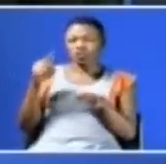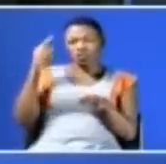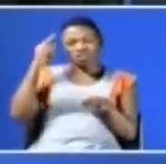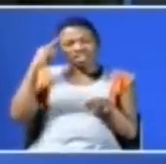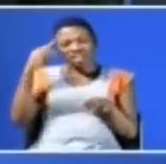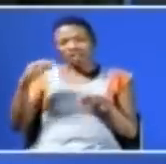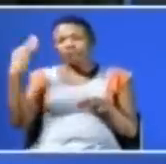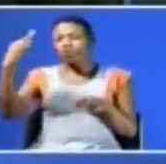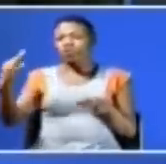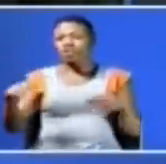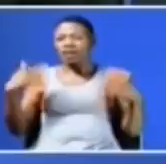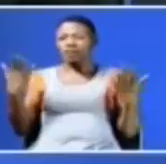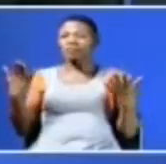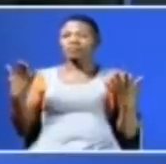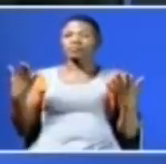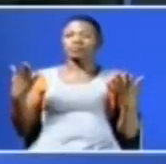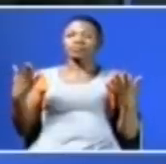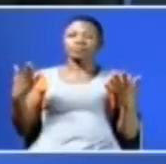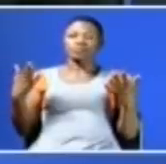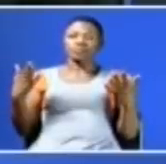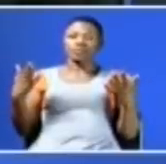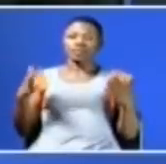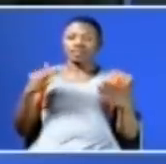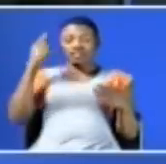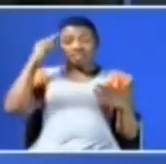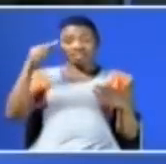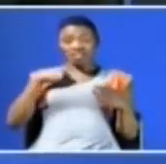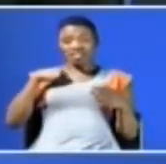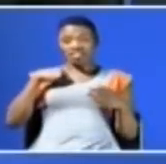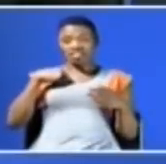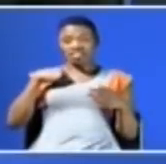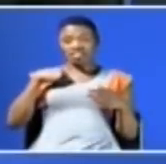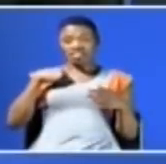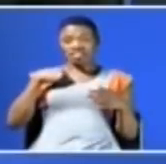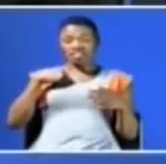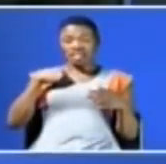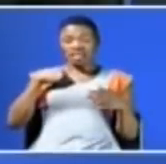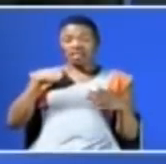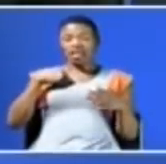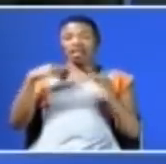way forward? No, I think this country deserves better, really.